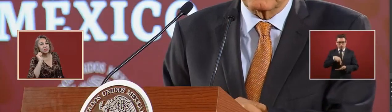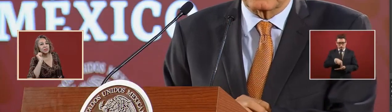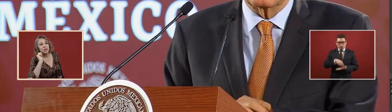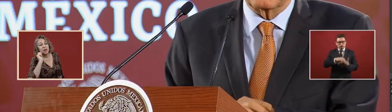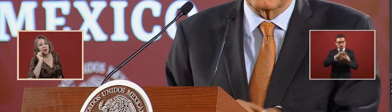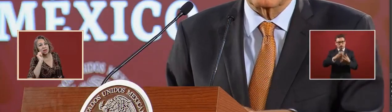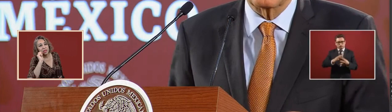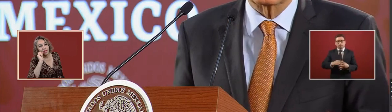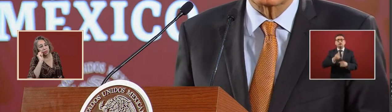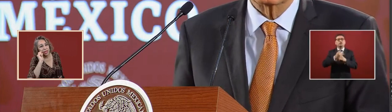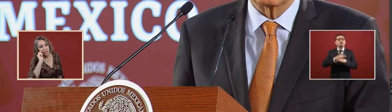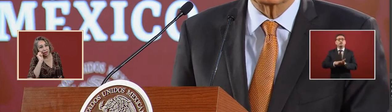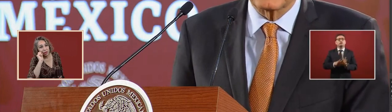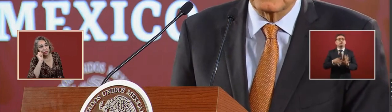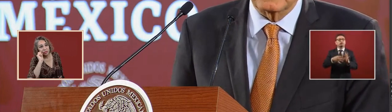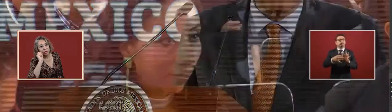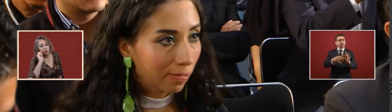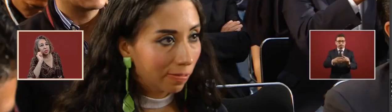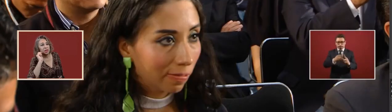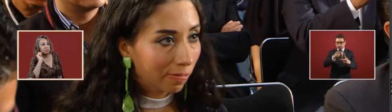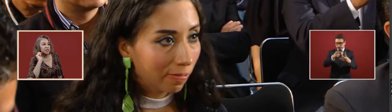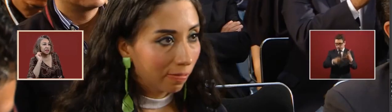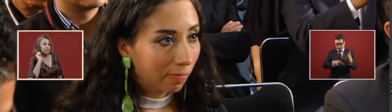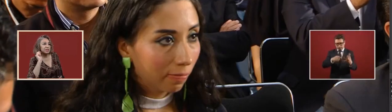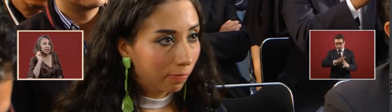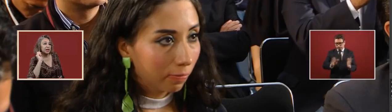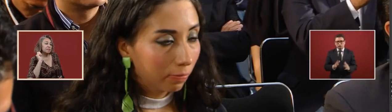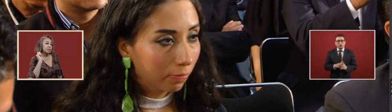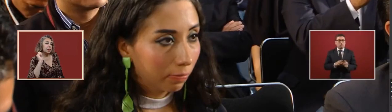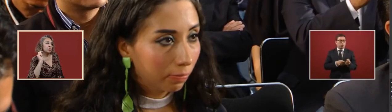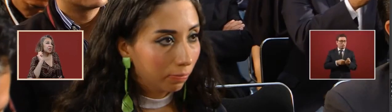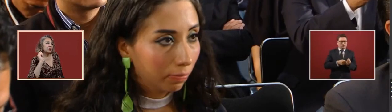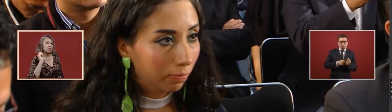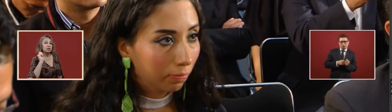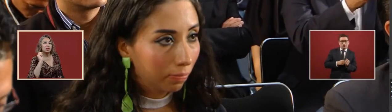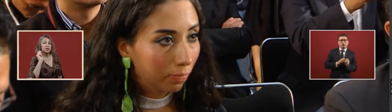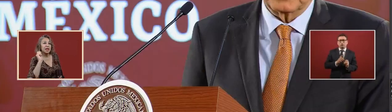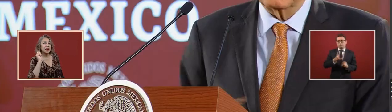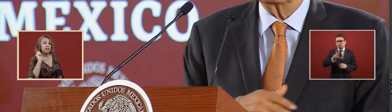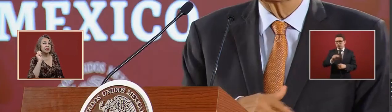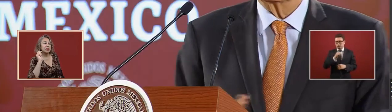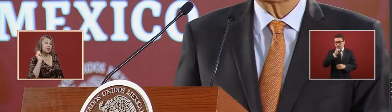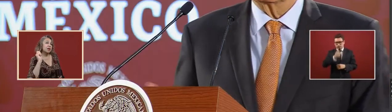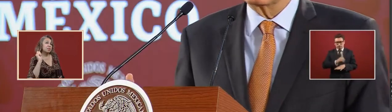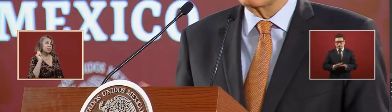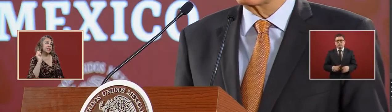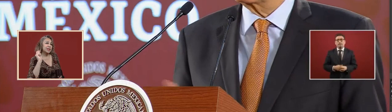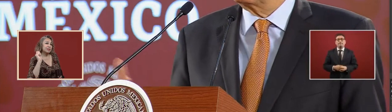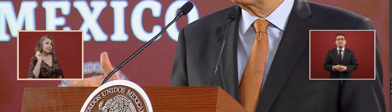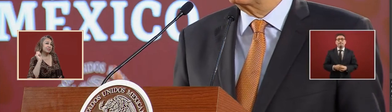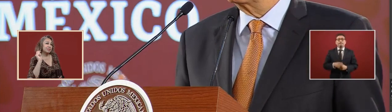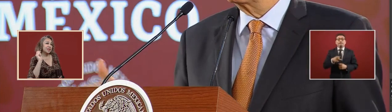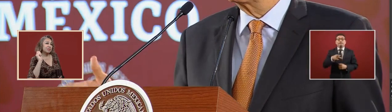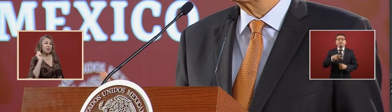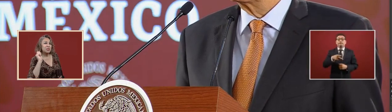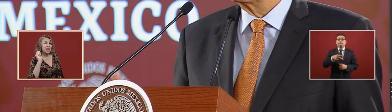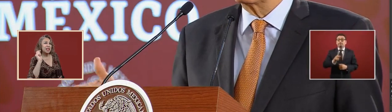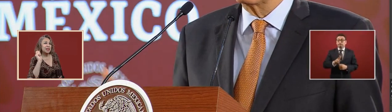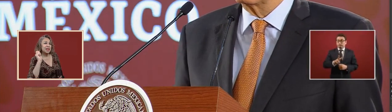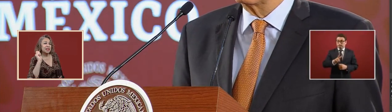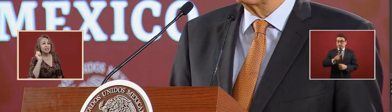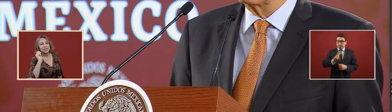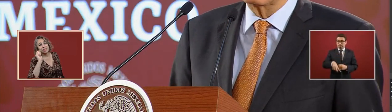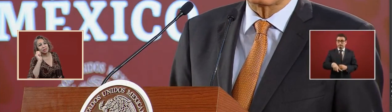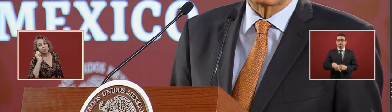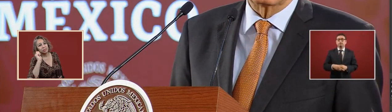esto, regarding this because I have to inform with objectivity without occluding anything. Pero, but